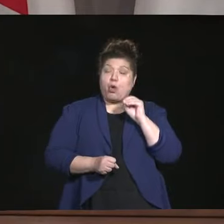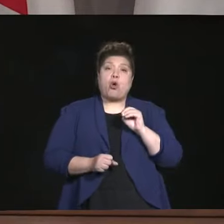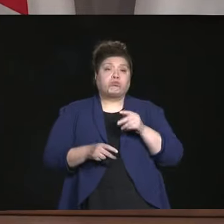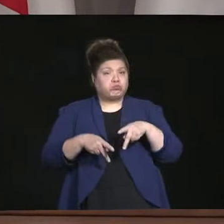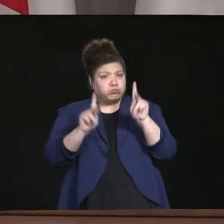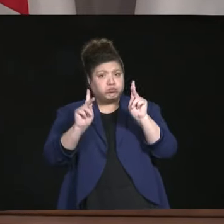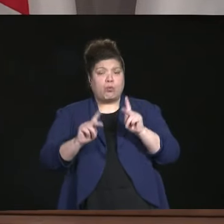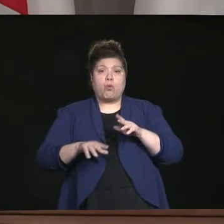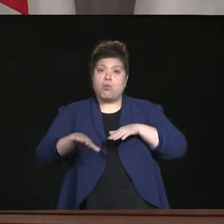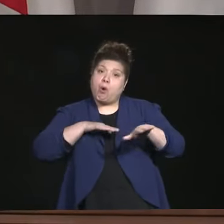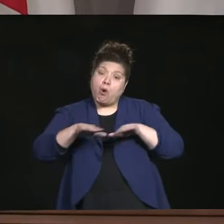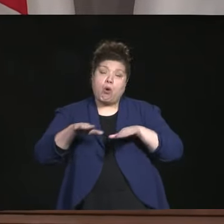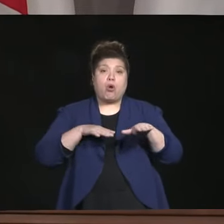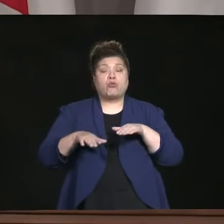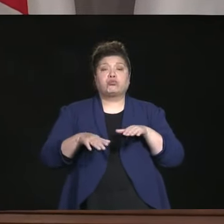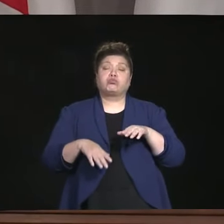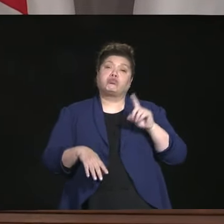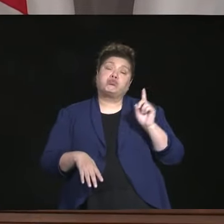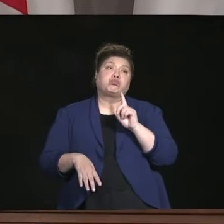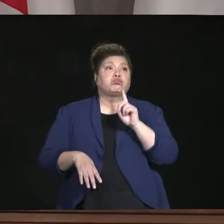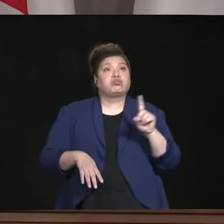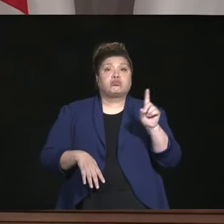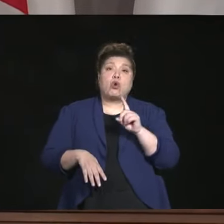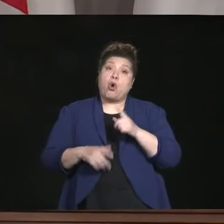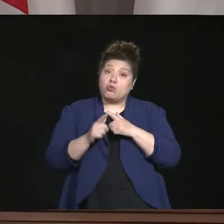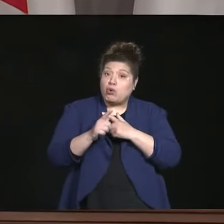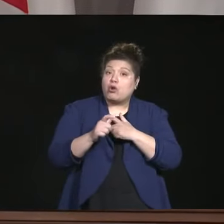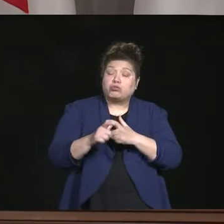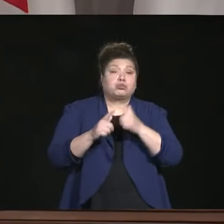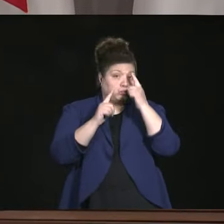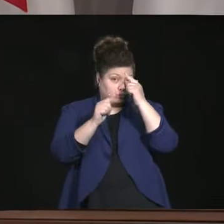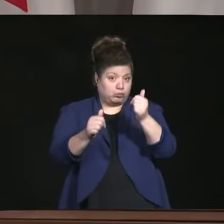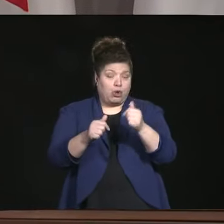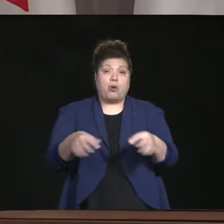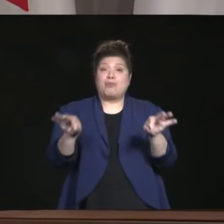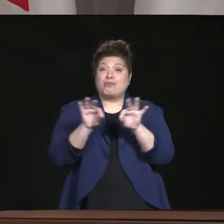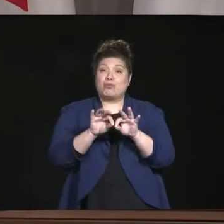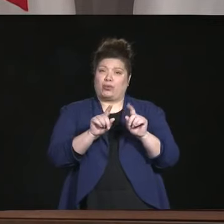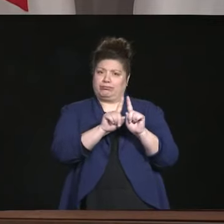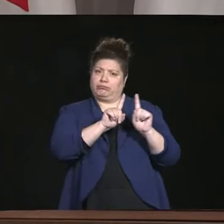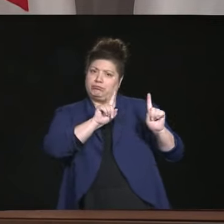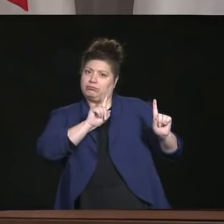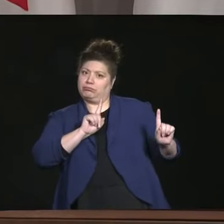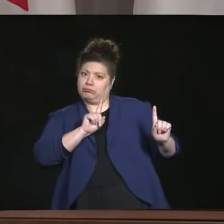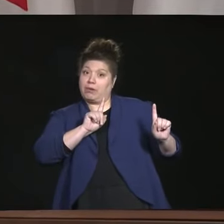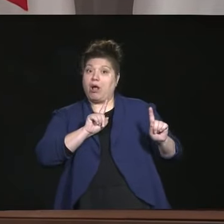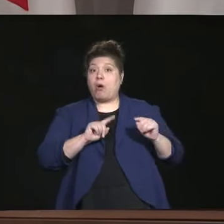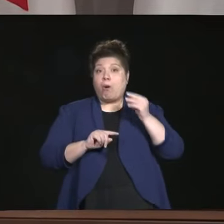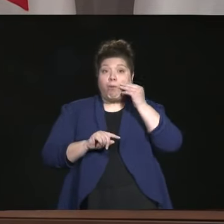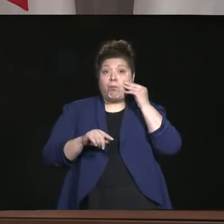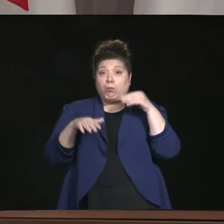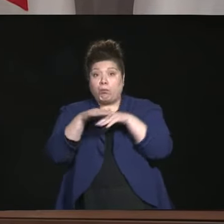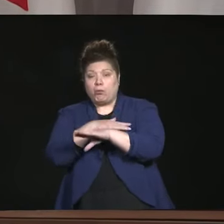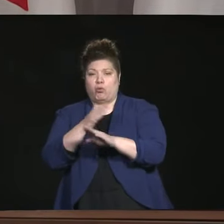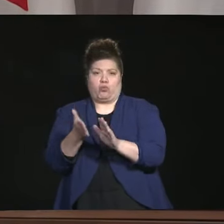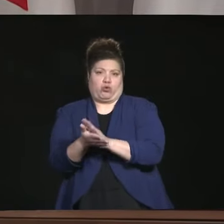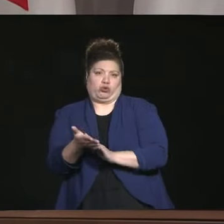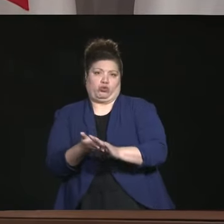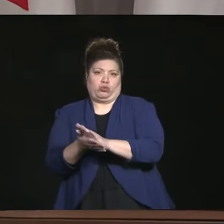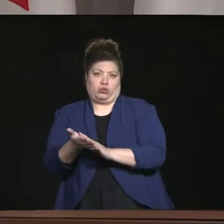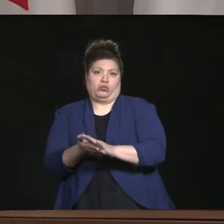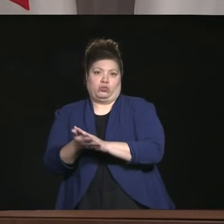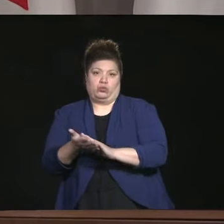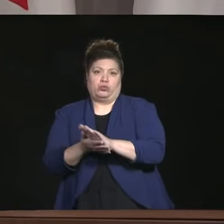distance and wash your hands when you get home. I know that this is very hard, but I also know